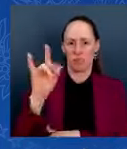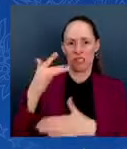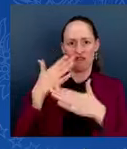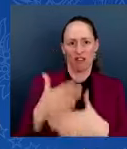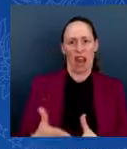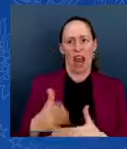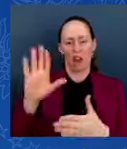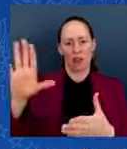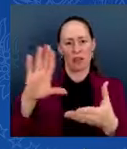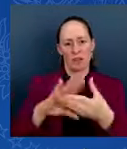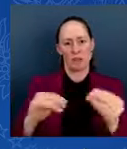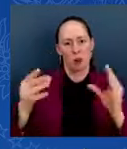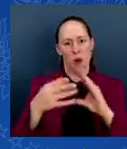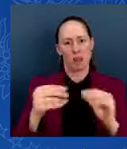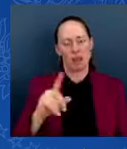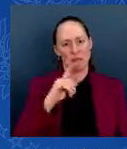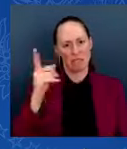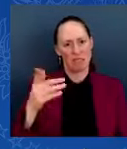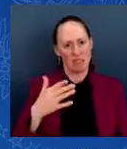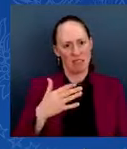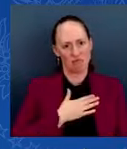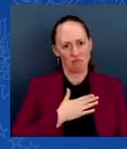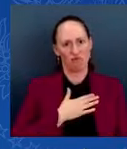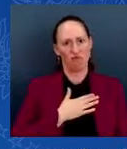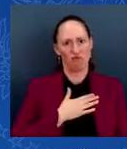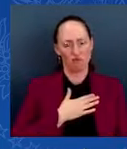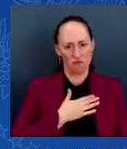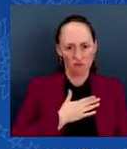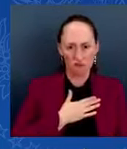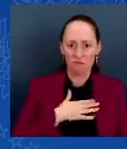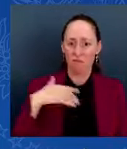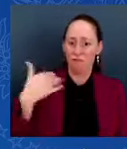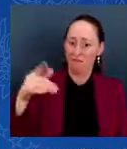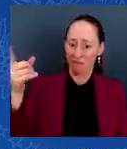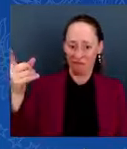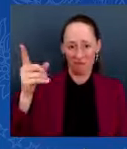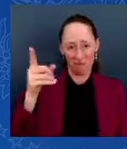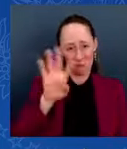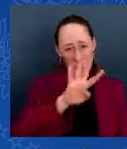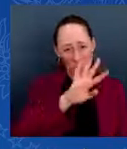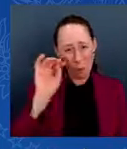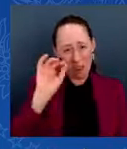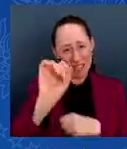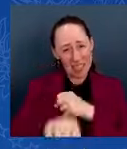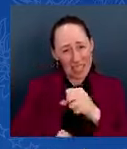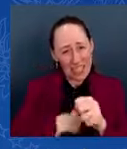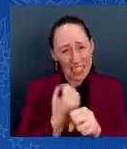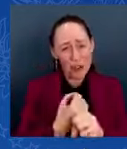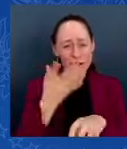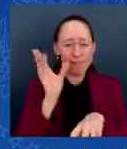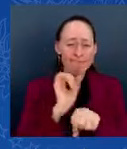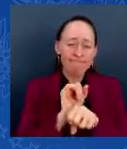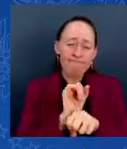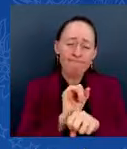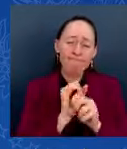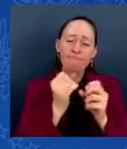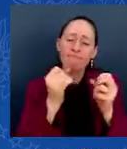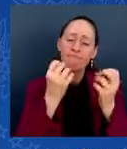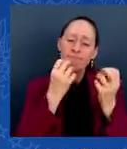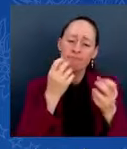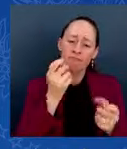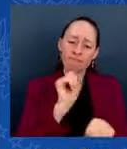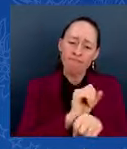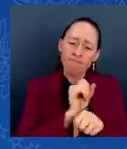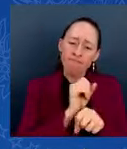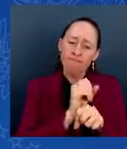person who has dedicated over 40 years of their life to do the work that Judy has done as a nurse,